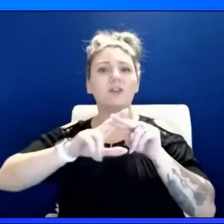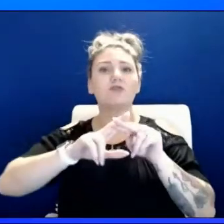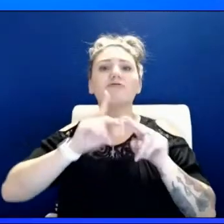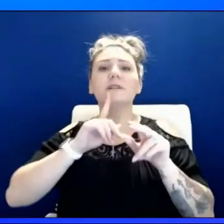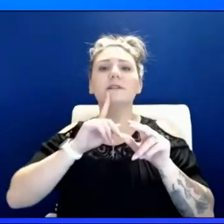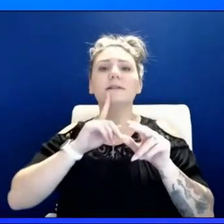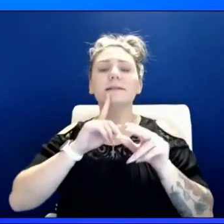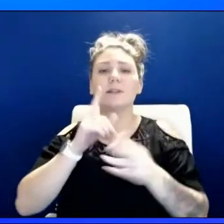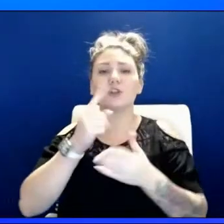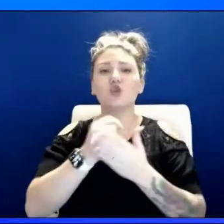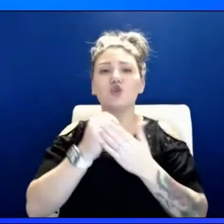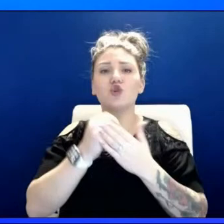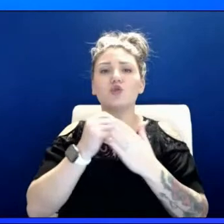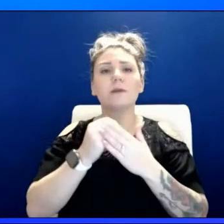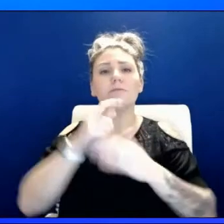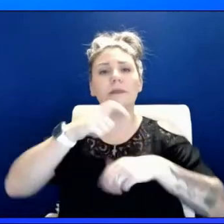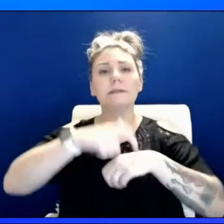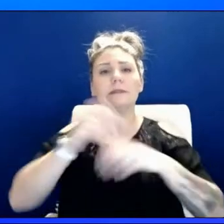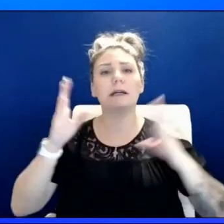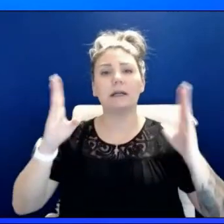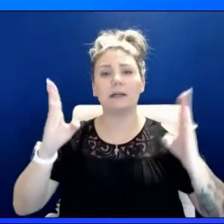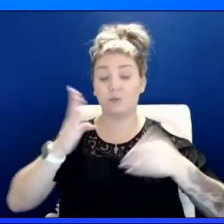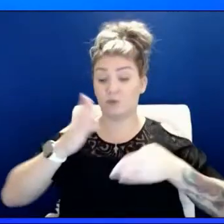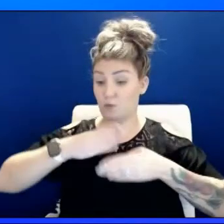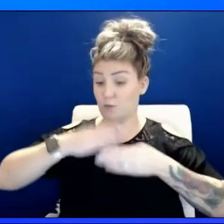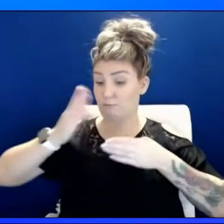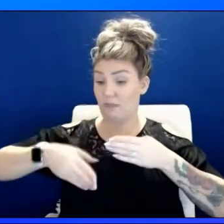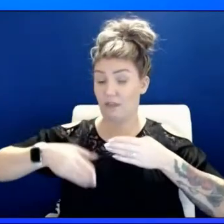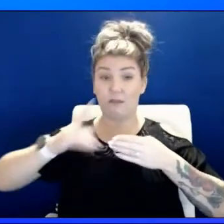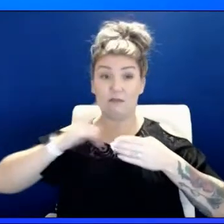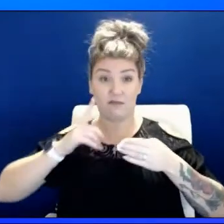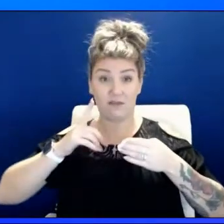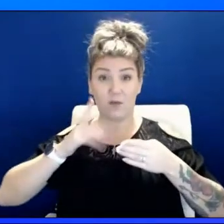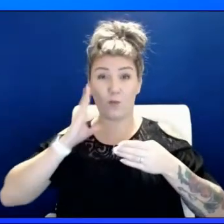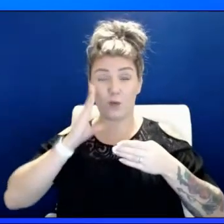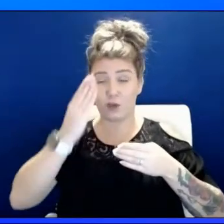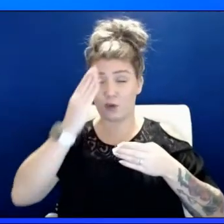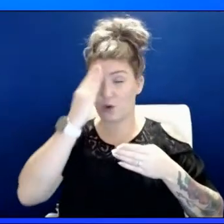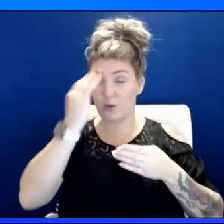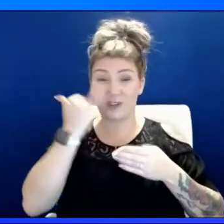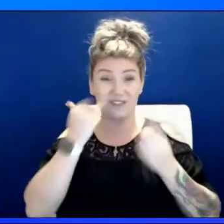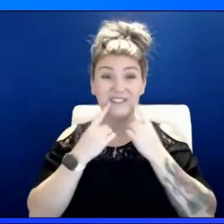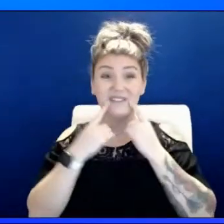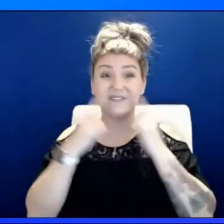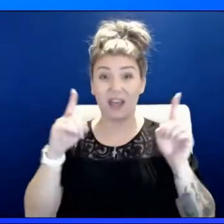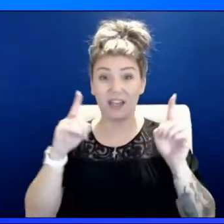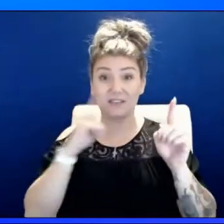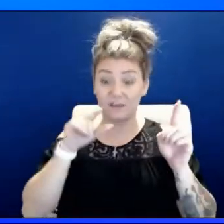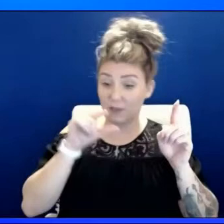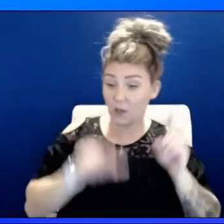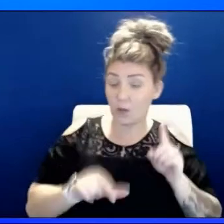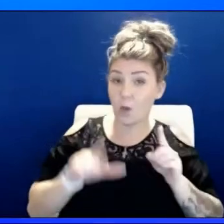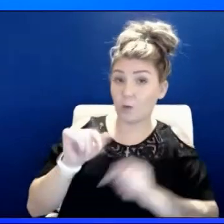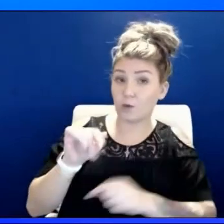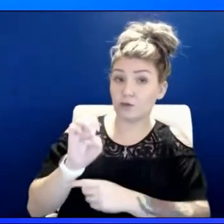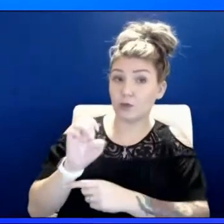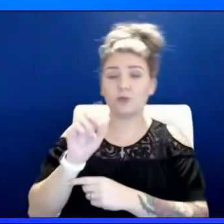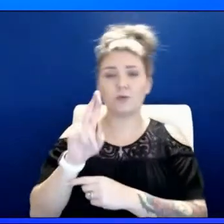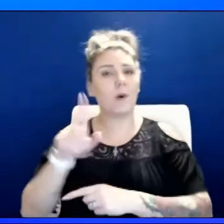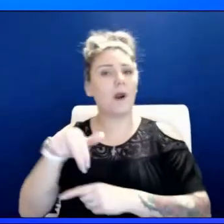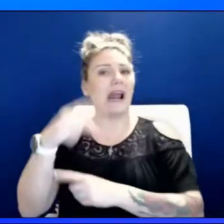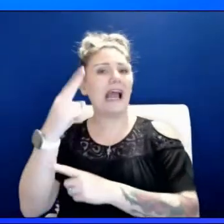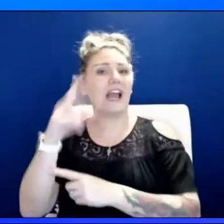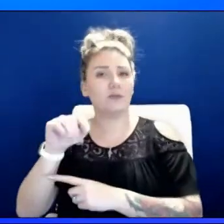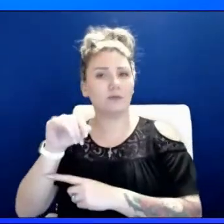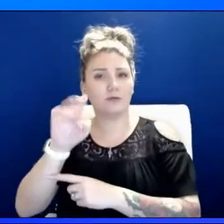of the day, we will solidly know whether or not ivermectin is effective at the lower dose or at the higher dose for the treatment